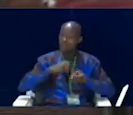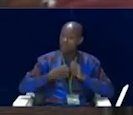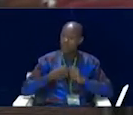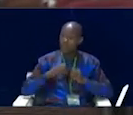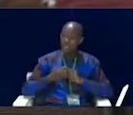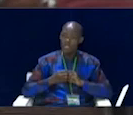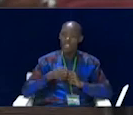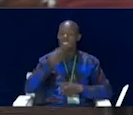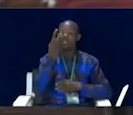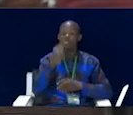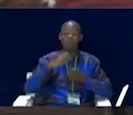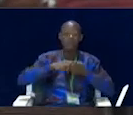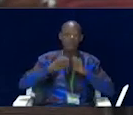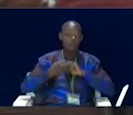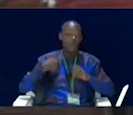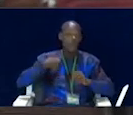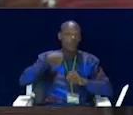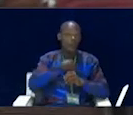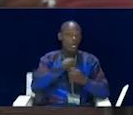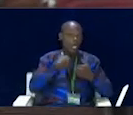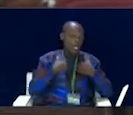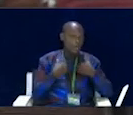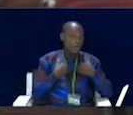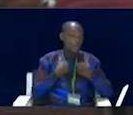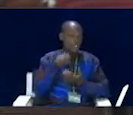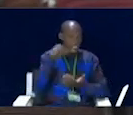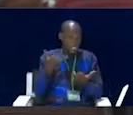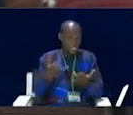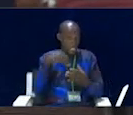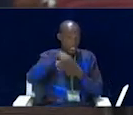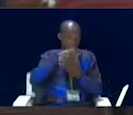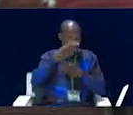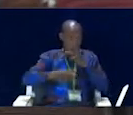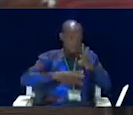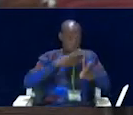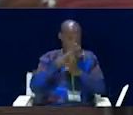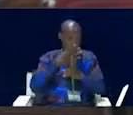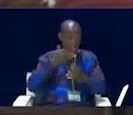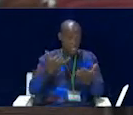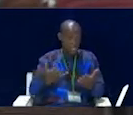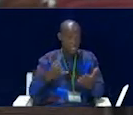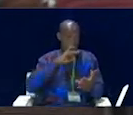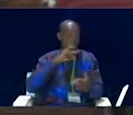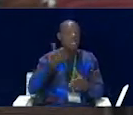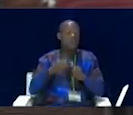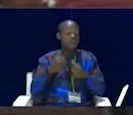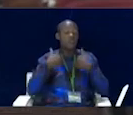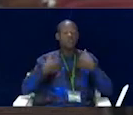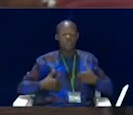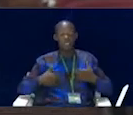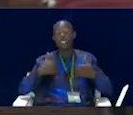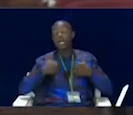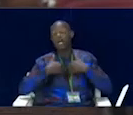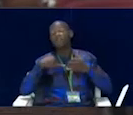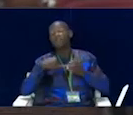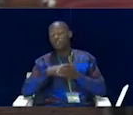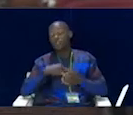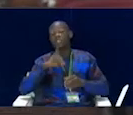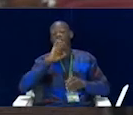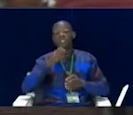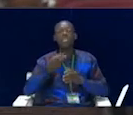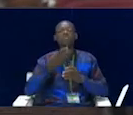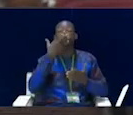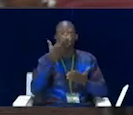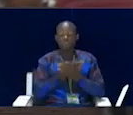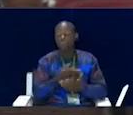now in the world is that people like to cover up their problem. Everybody has it. It is a normal thing. It is not a